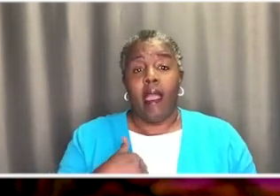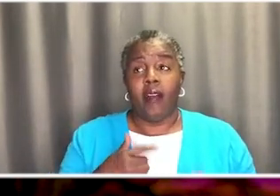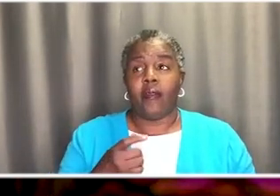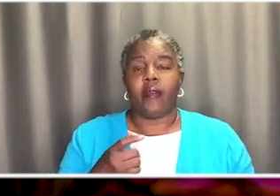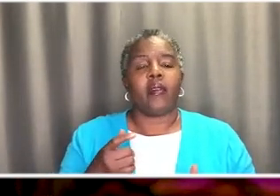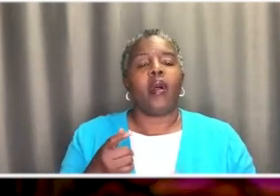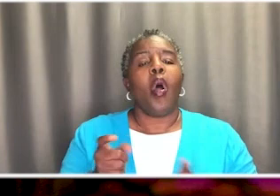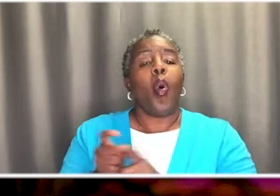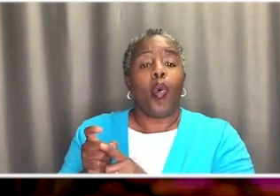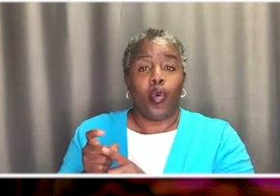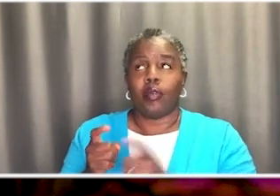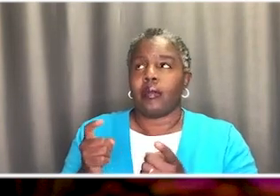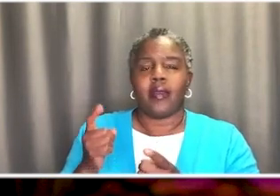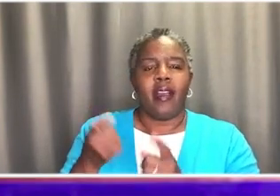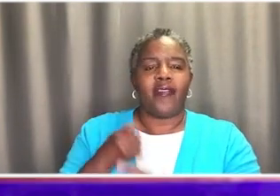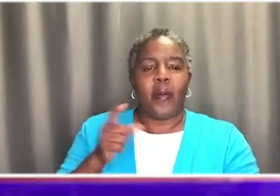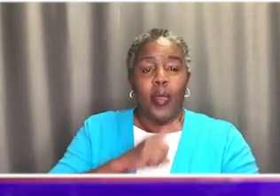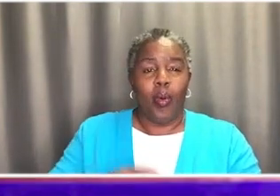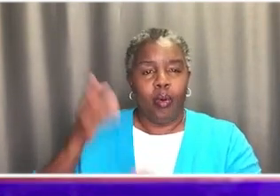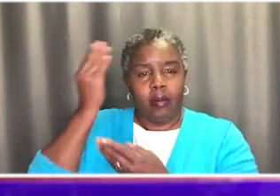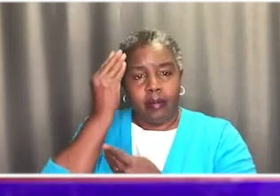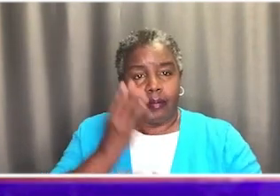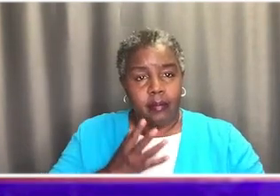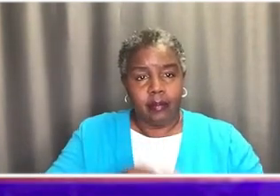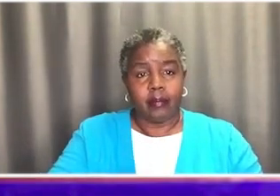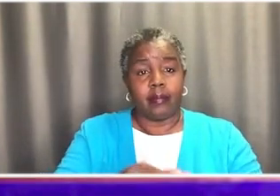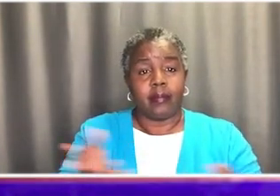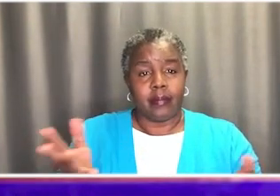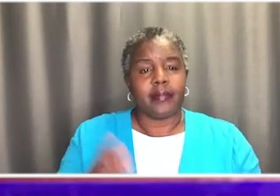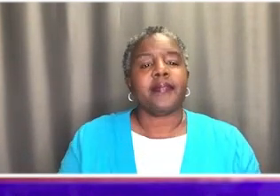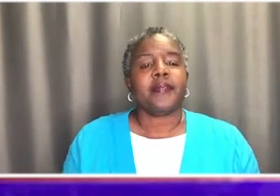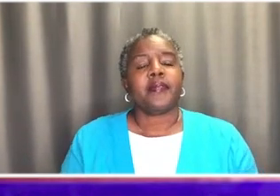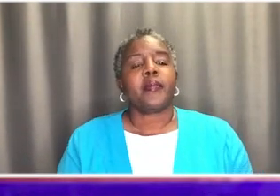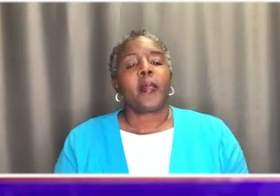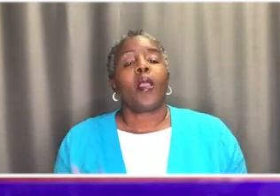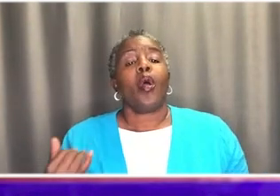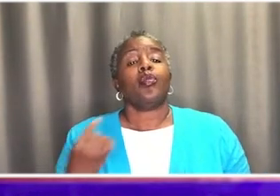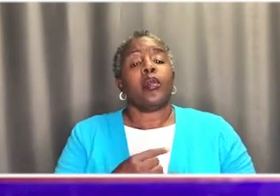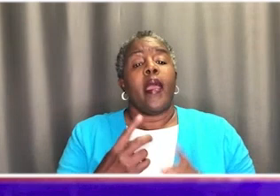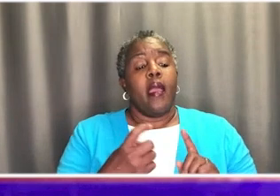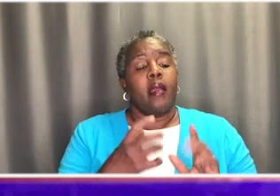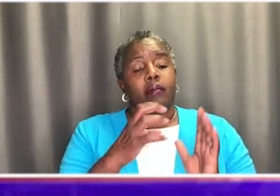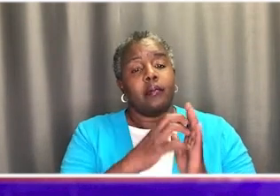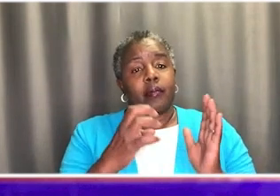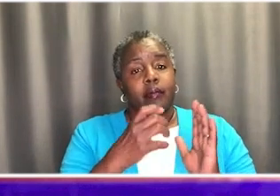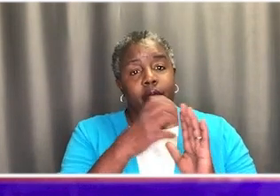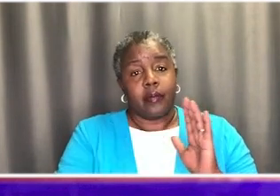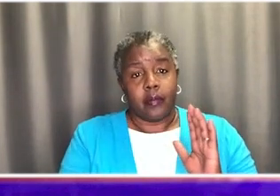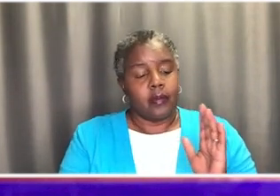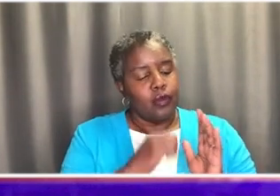word from the Lord. And today's reading will be coming from 2 Kings